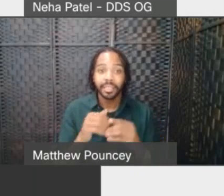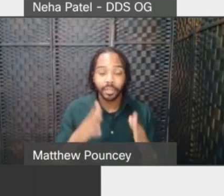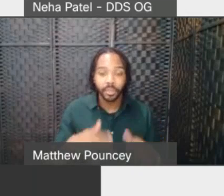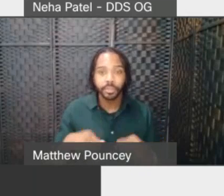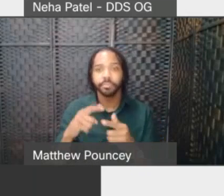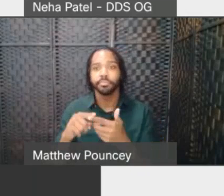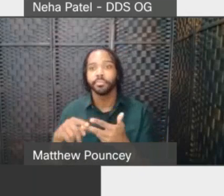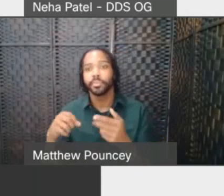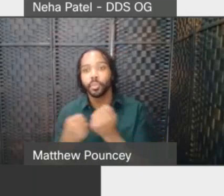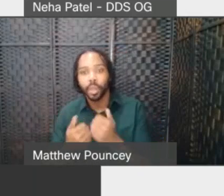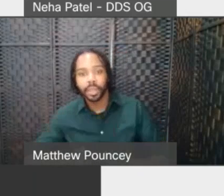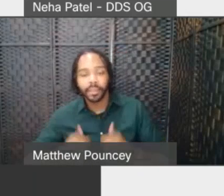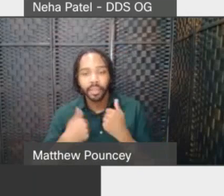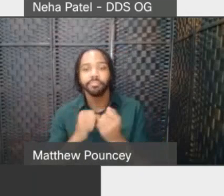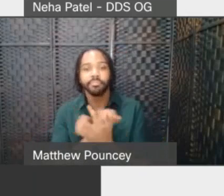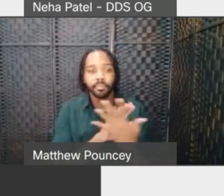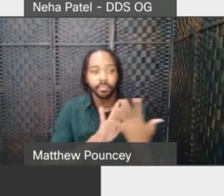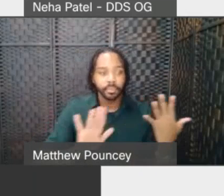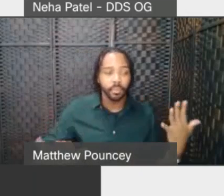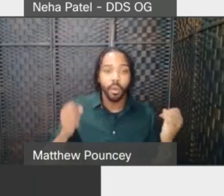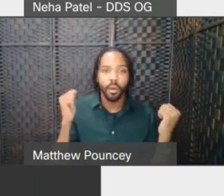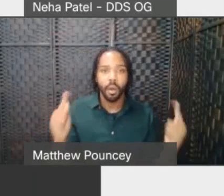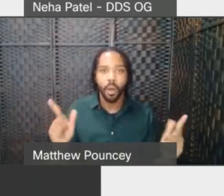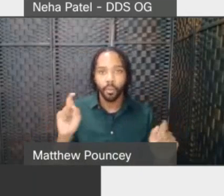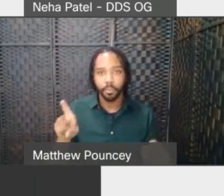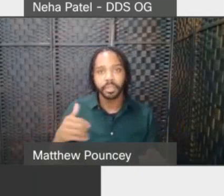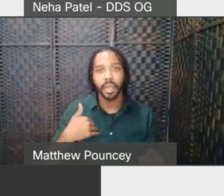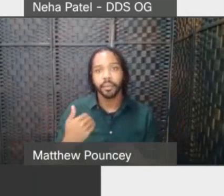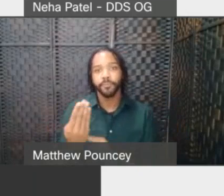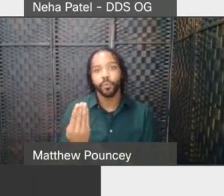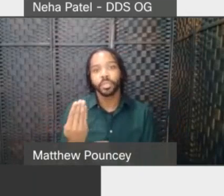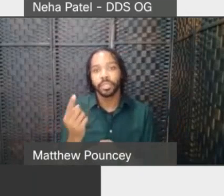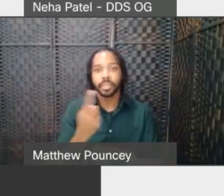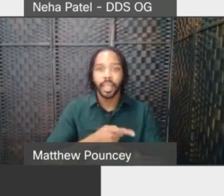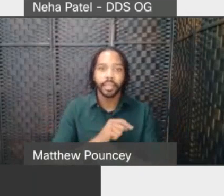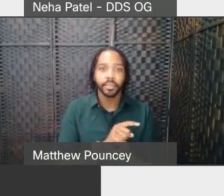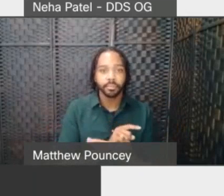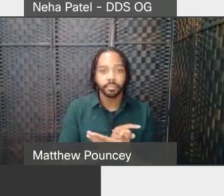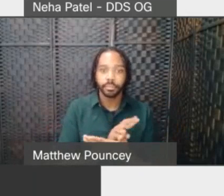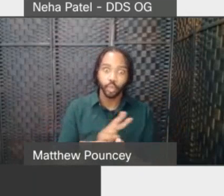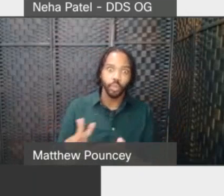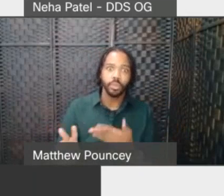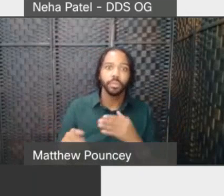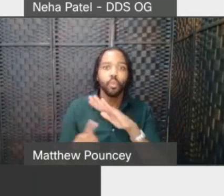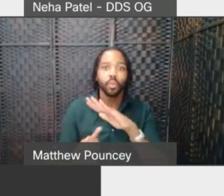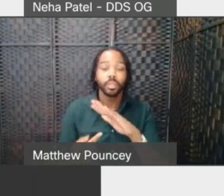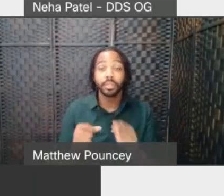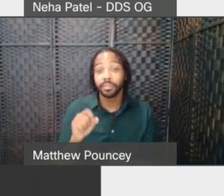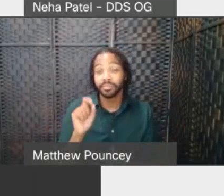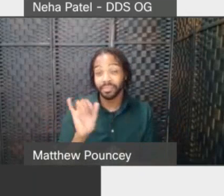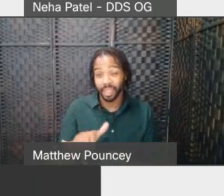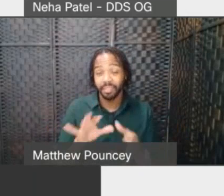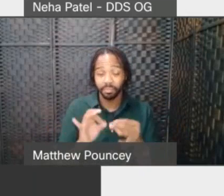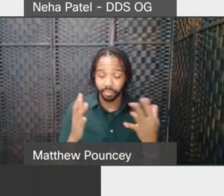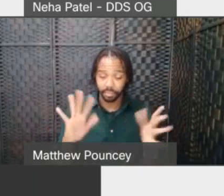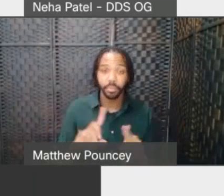supported living must adhere to 14 days of quarantine. That being said, if you are in a setting or